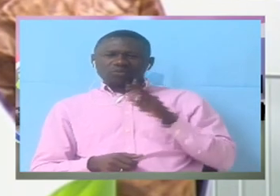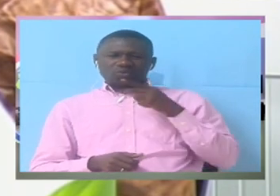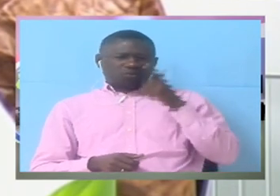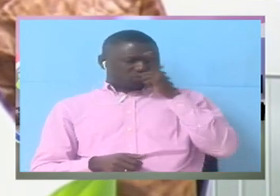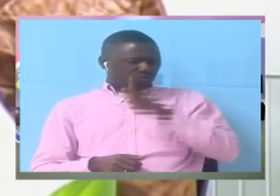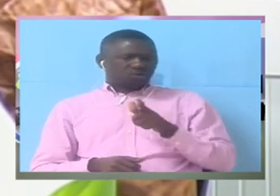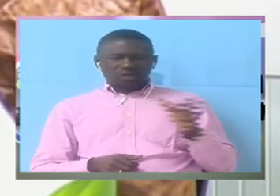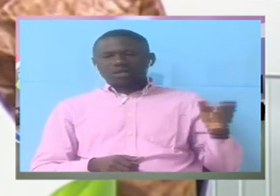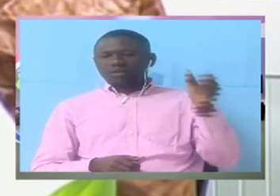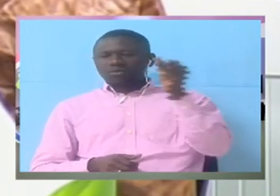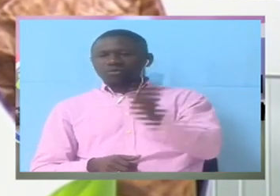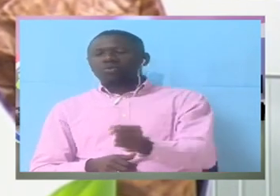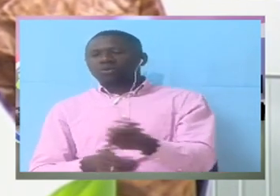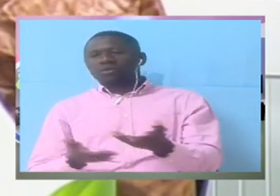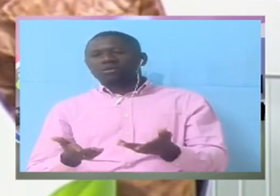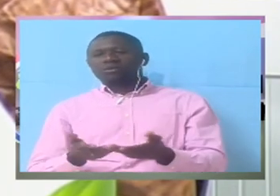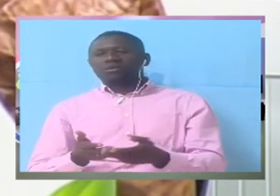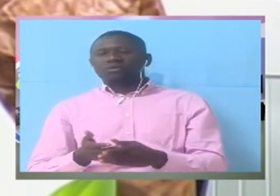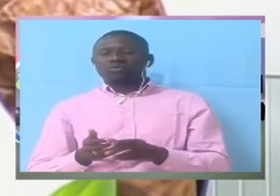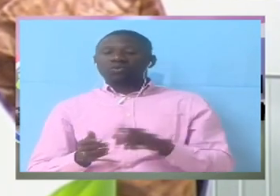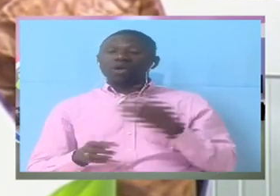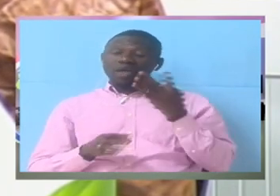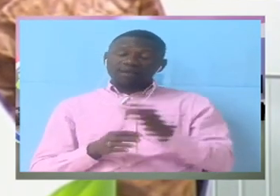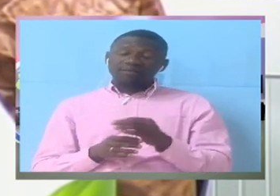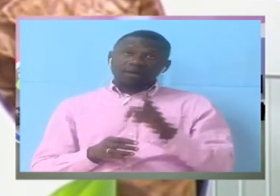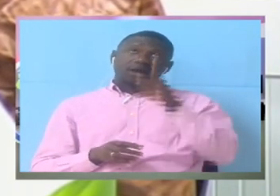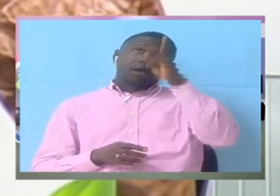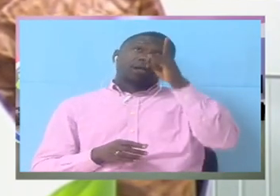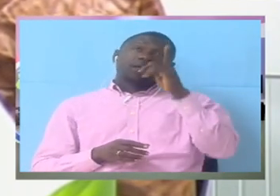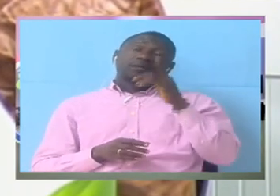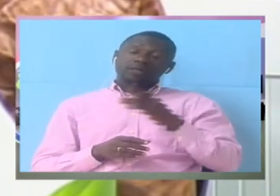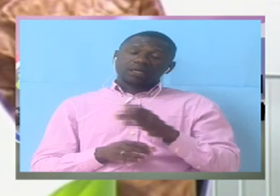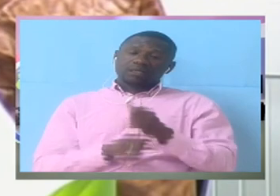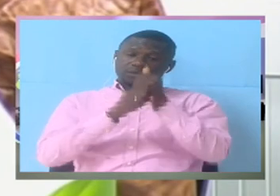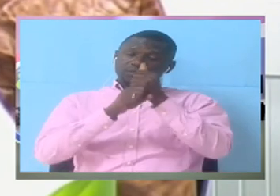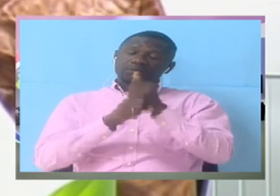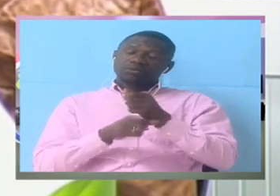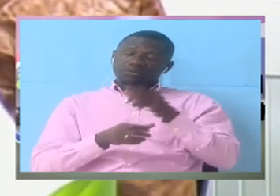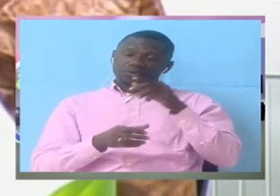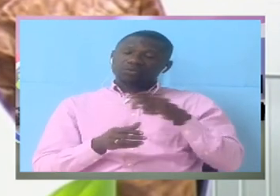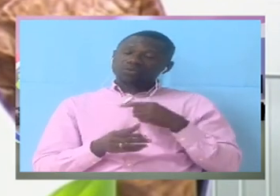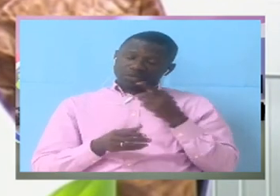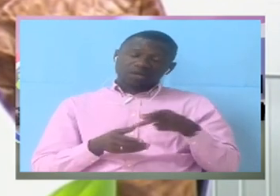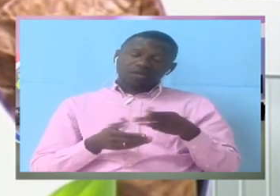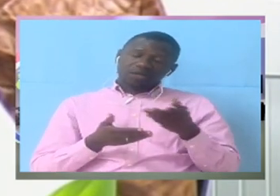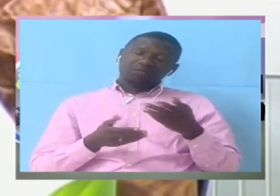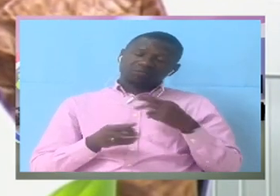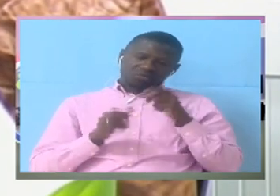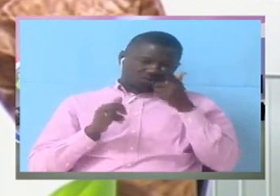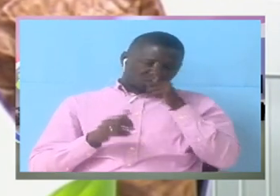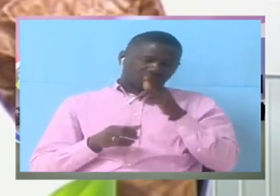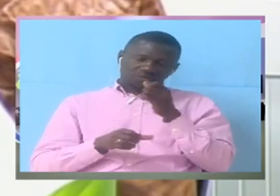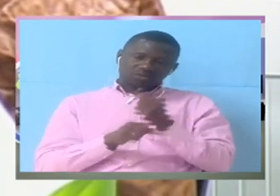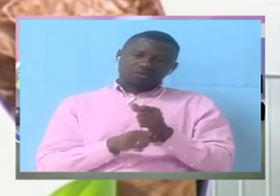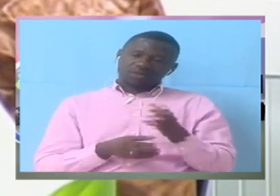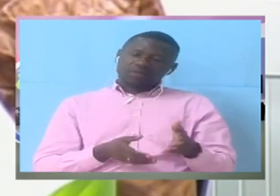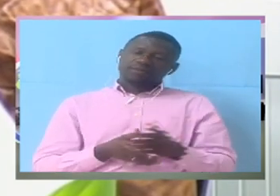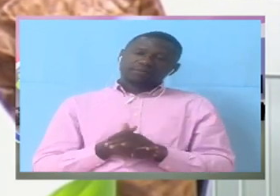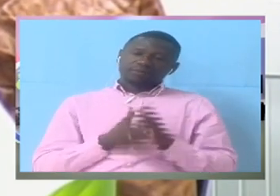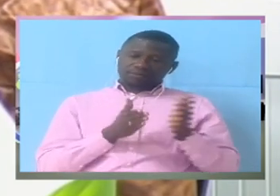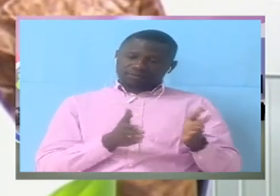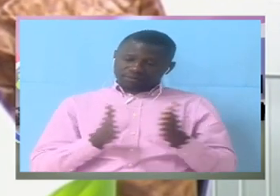tussling for one seat, and only one person will sit on it. And whosoever God anoints is the one that will sit on that seat. After